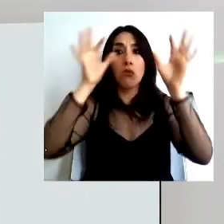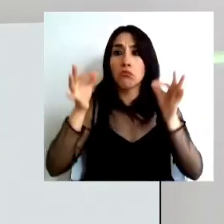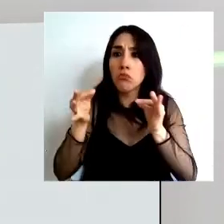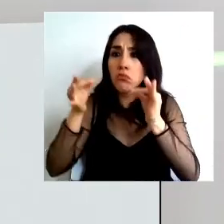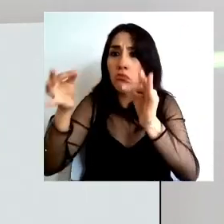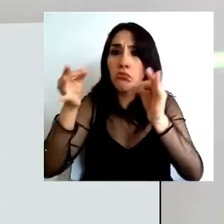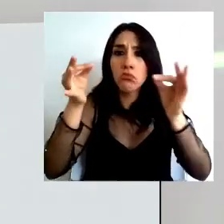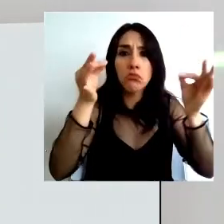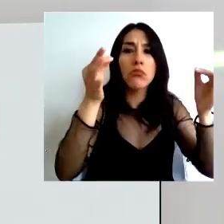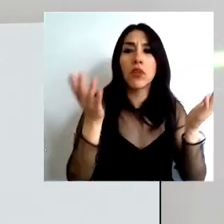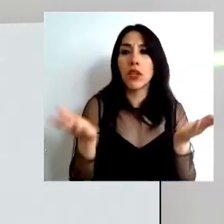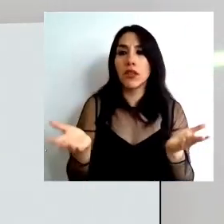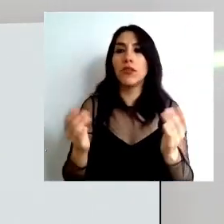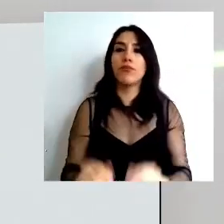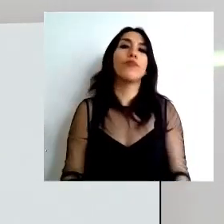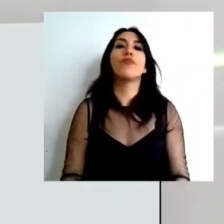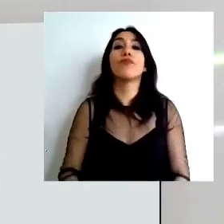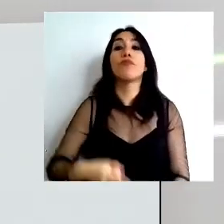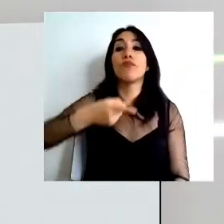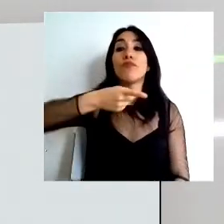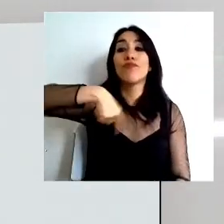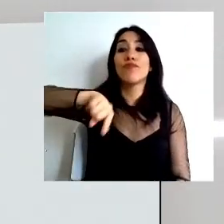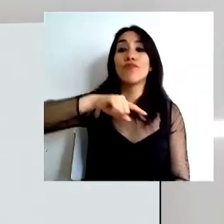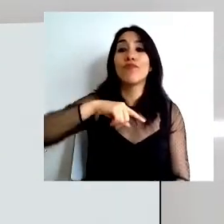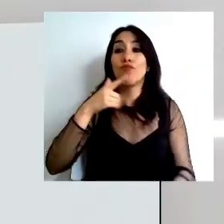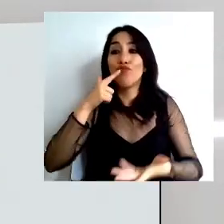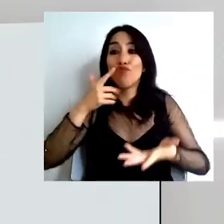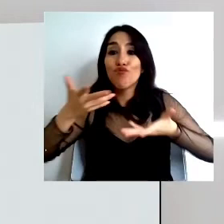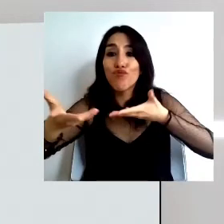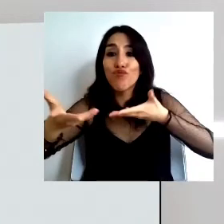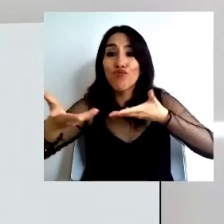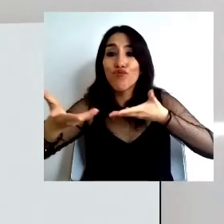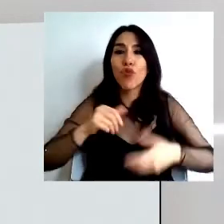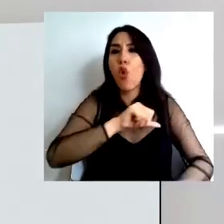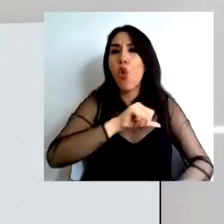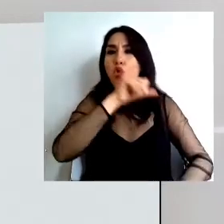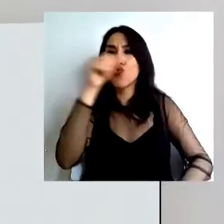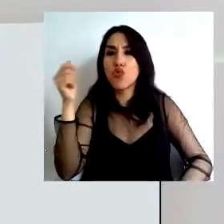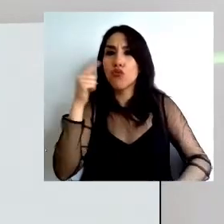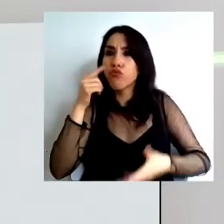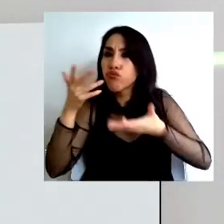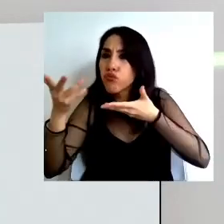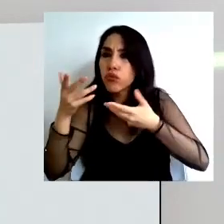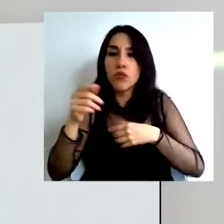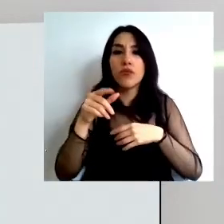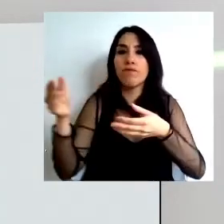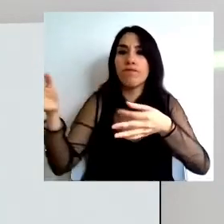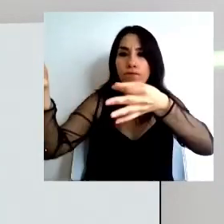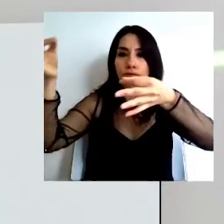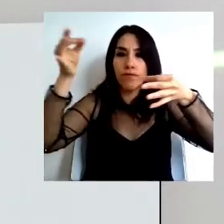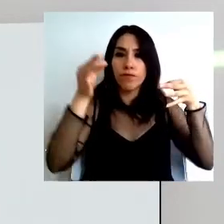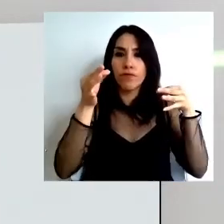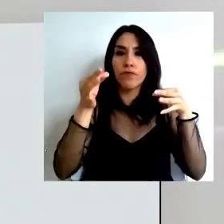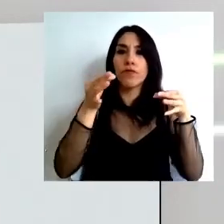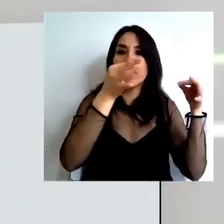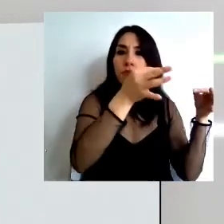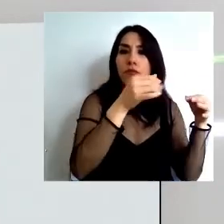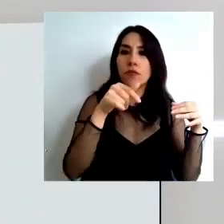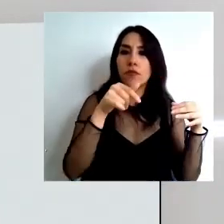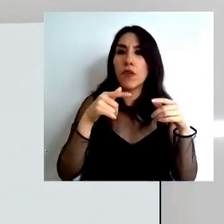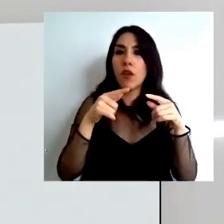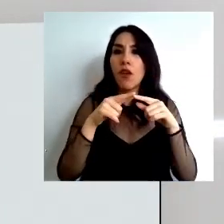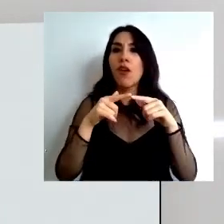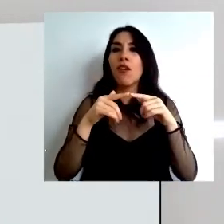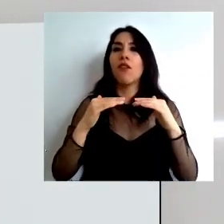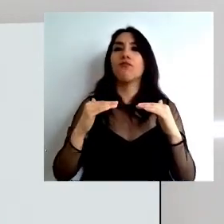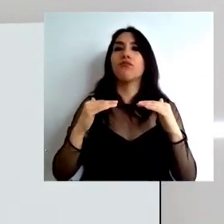wanted those guys in the governments and in the companies that they learn how to